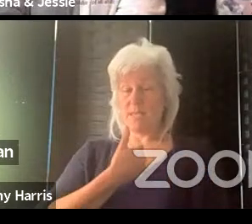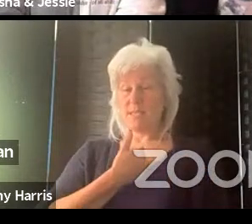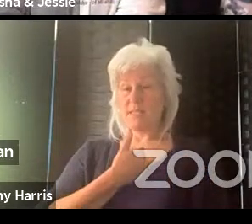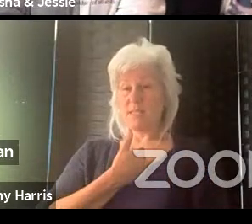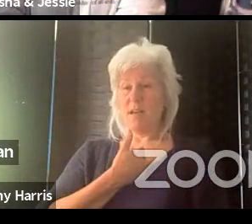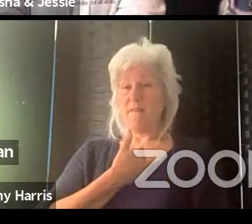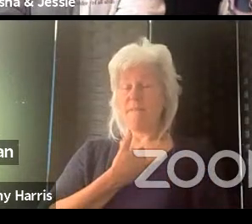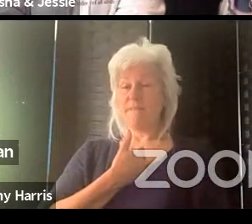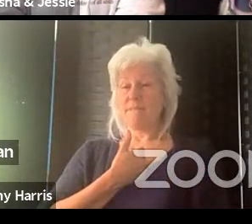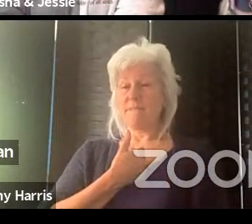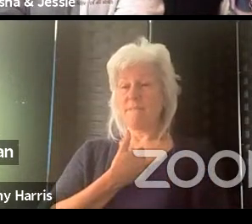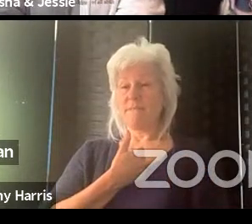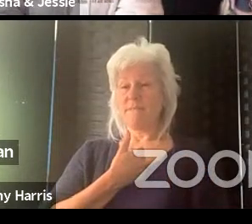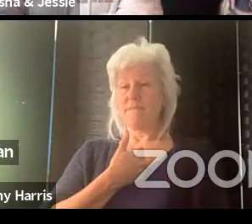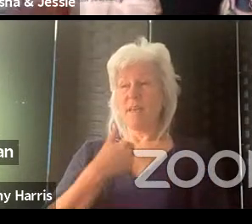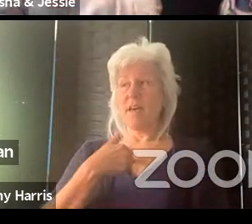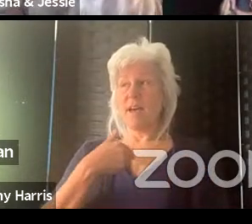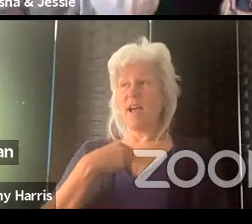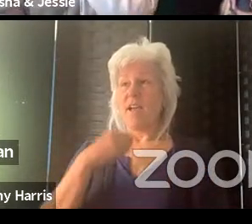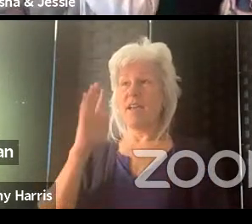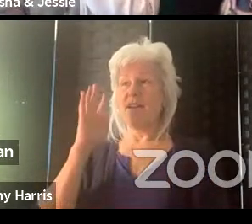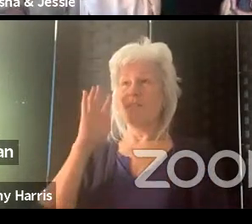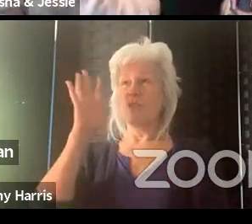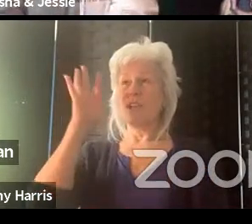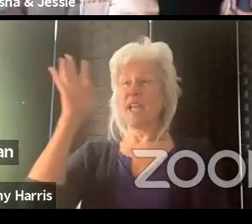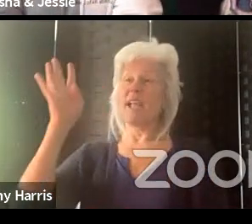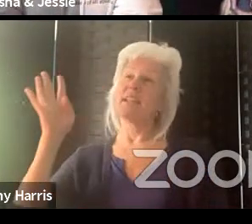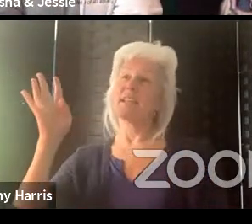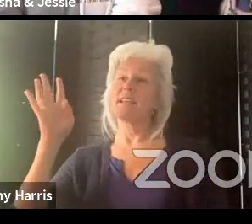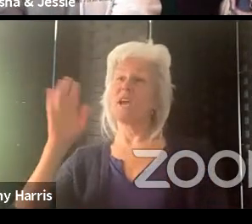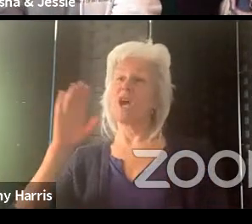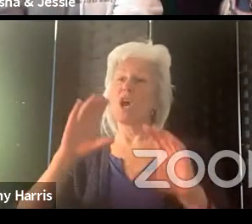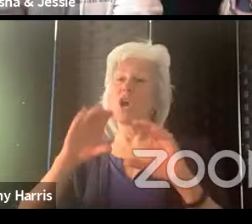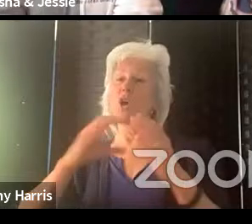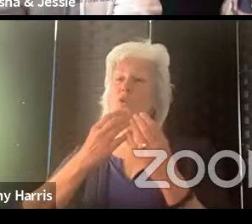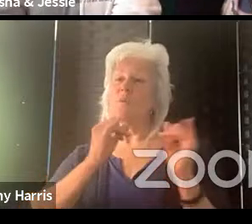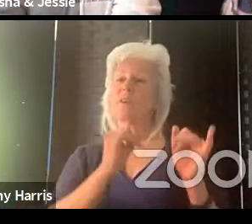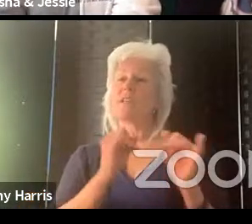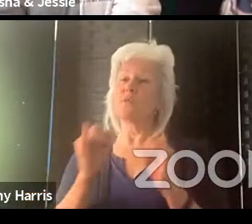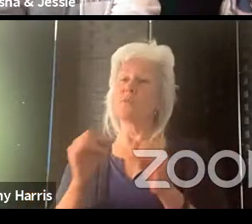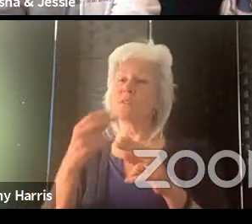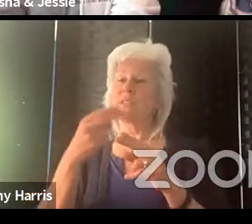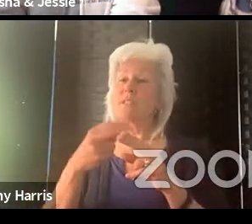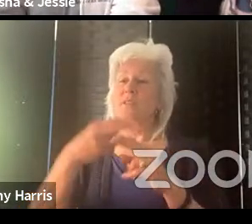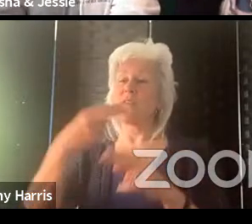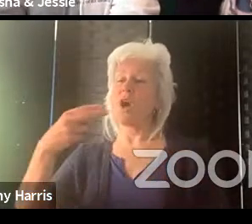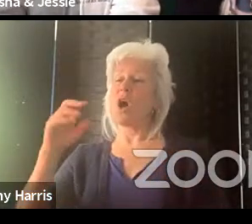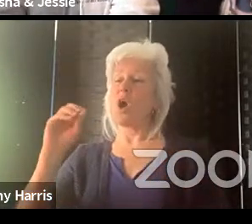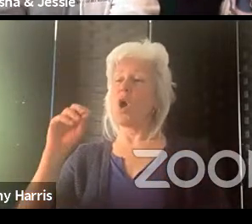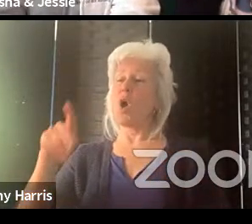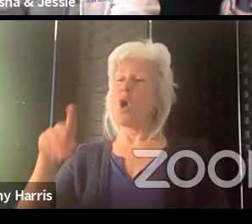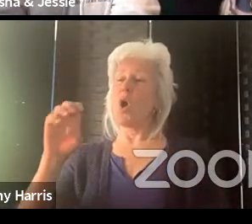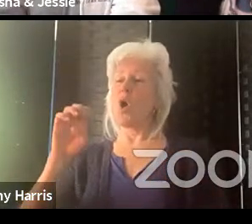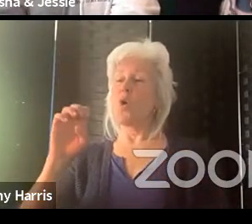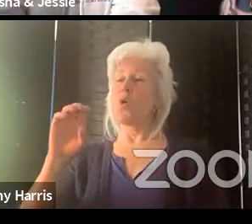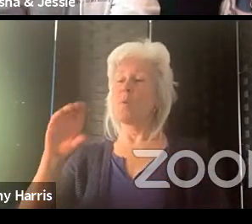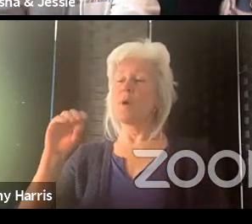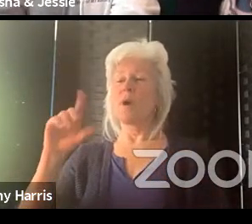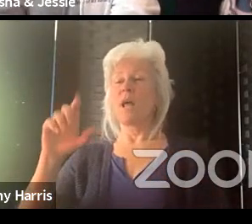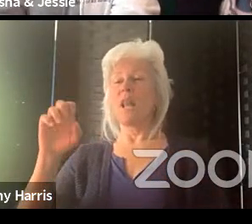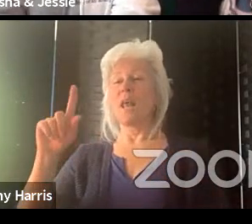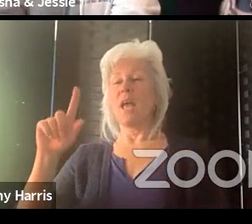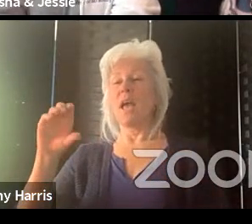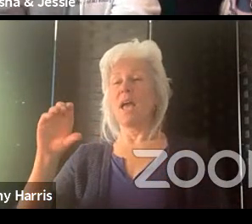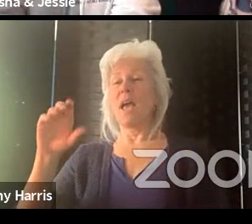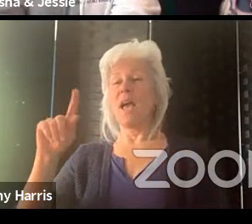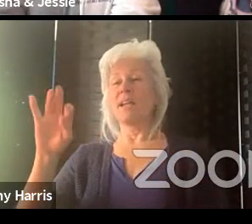have created a group of individuals called the Hope Collective. How this group of individuals, it's